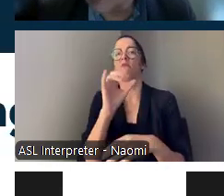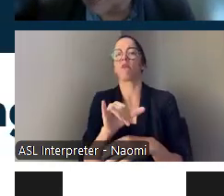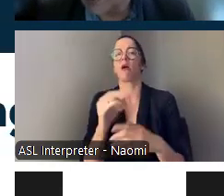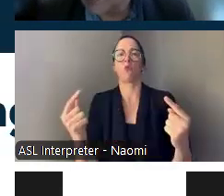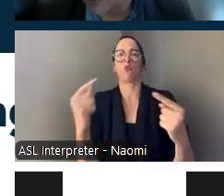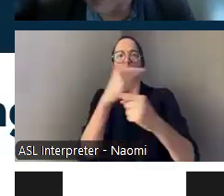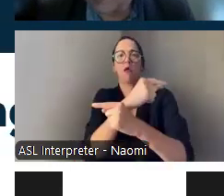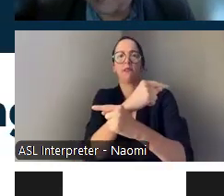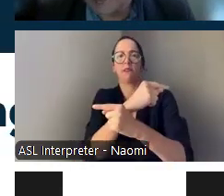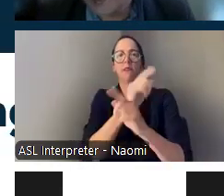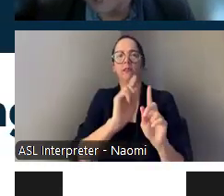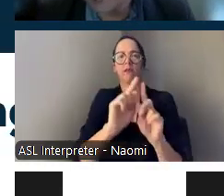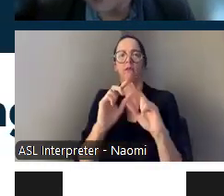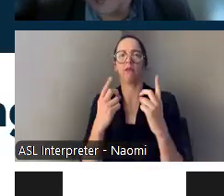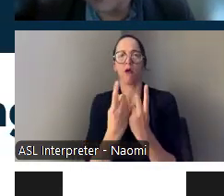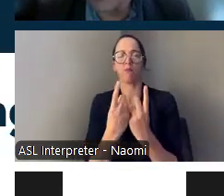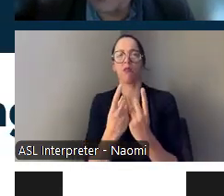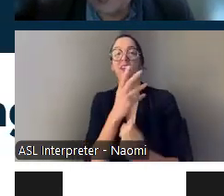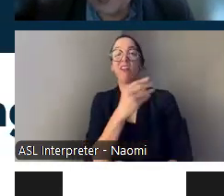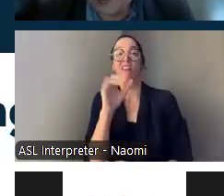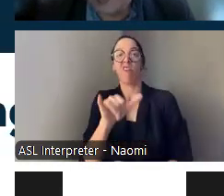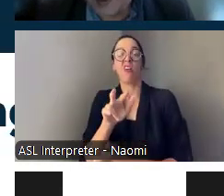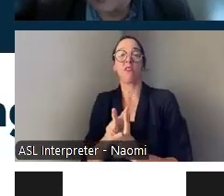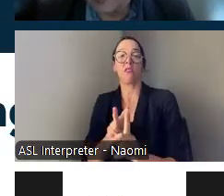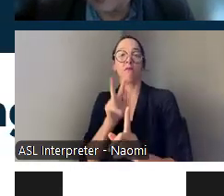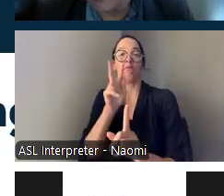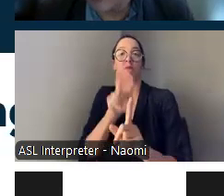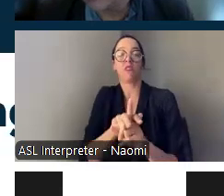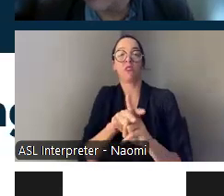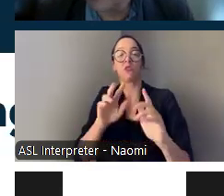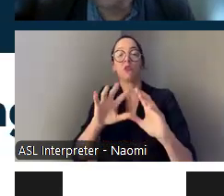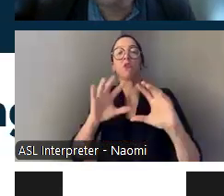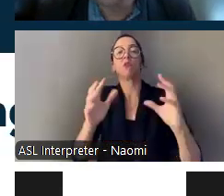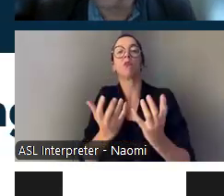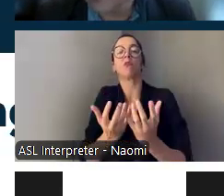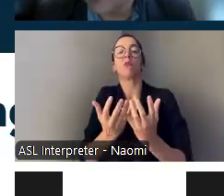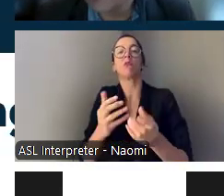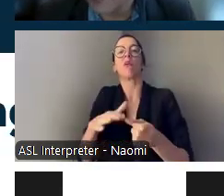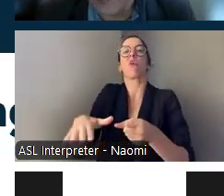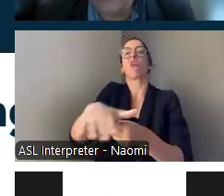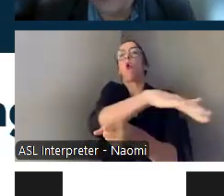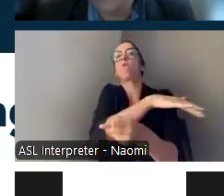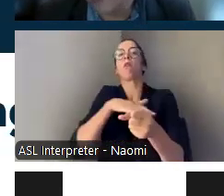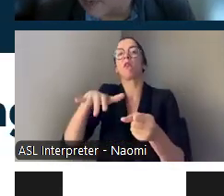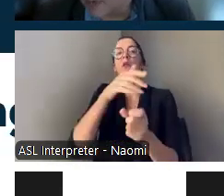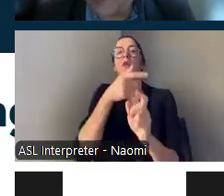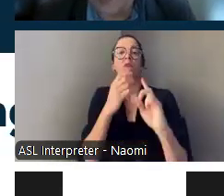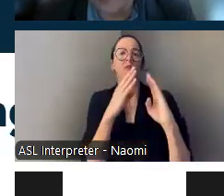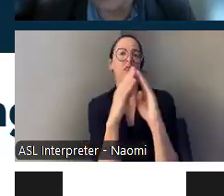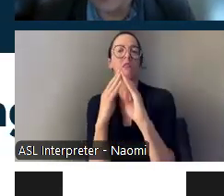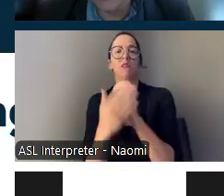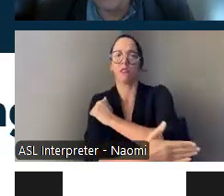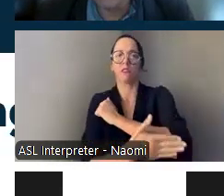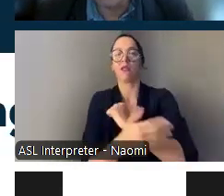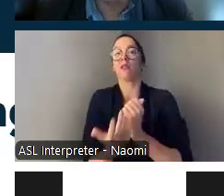administered locally by cities and counties. And again, it's really difficult for an advocate or anyone for